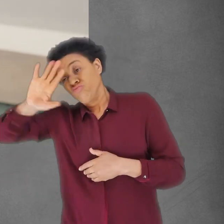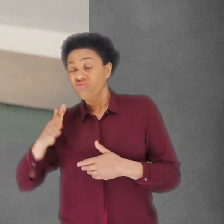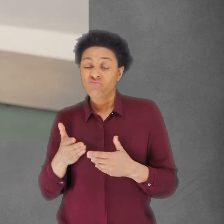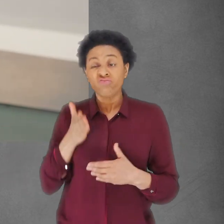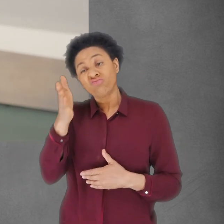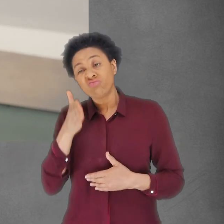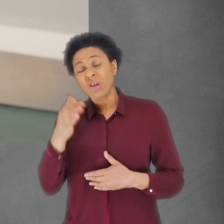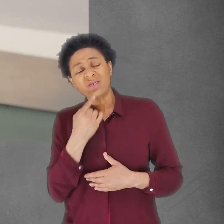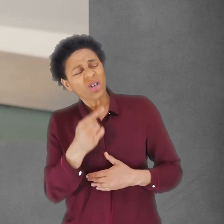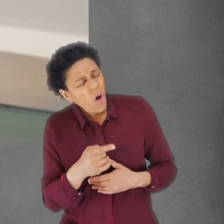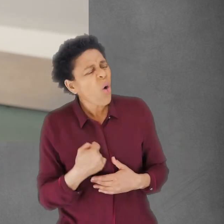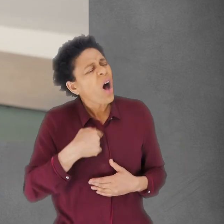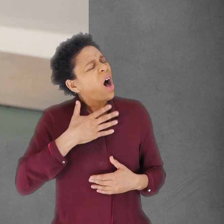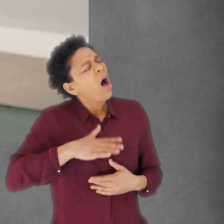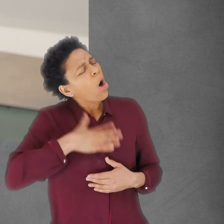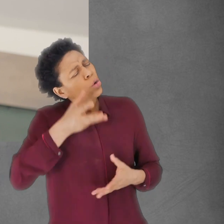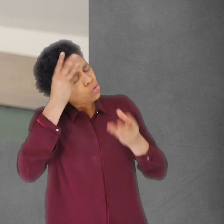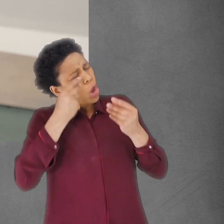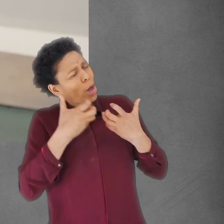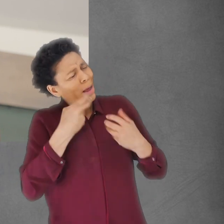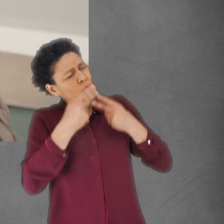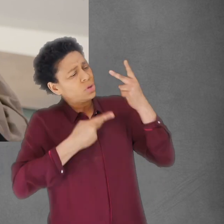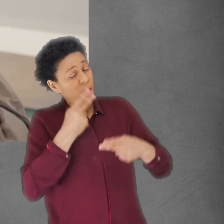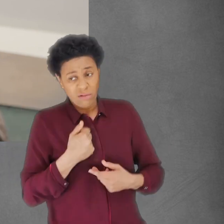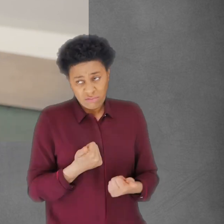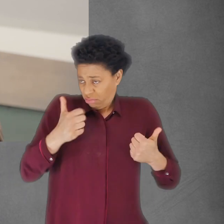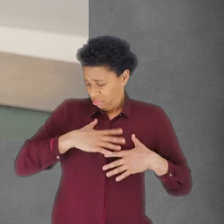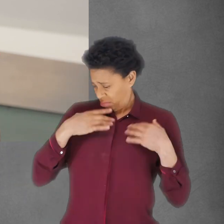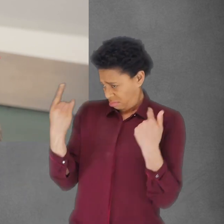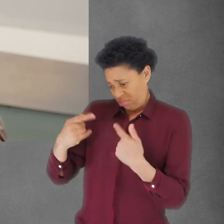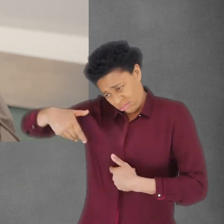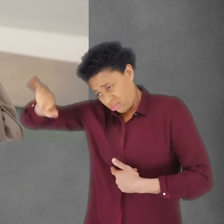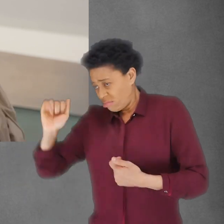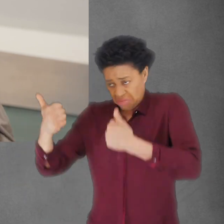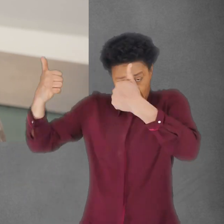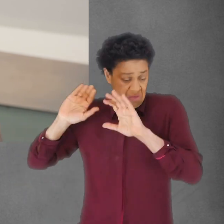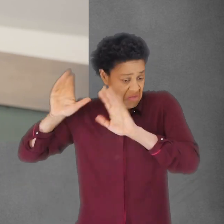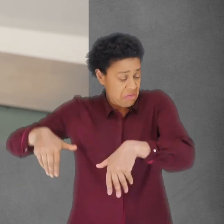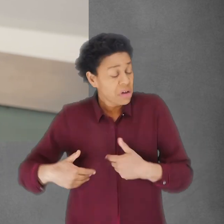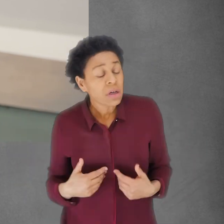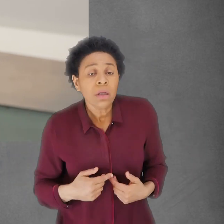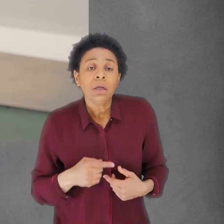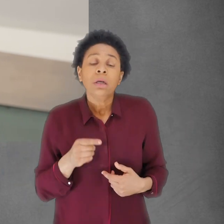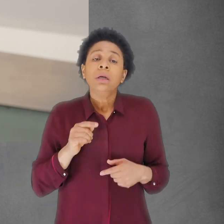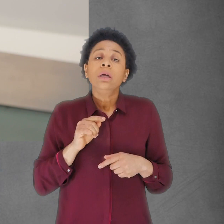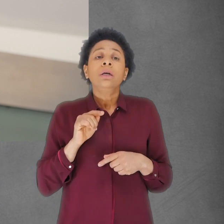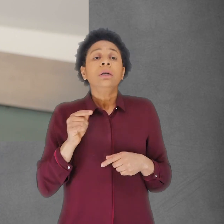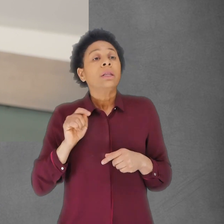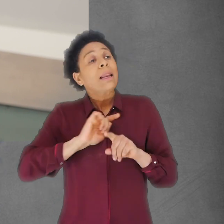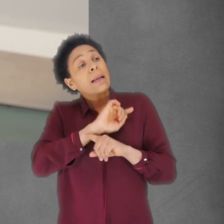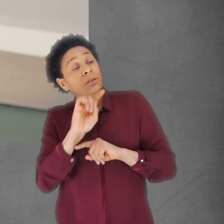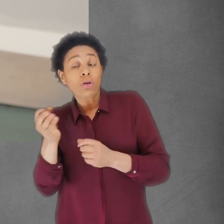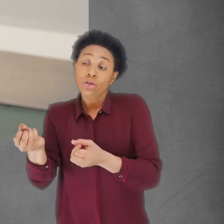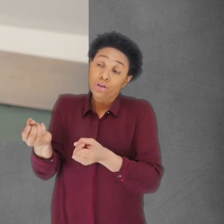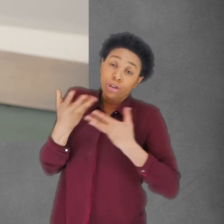she was taking, you know, these lessons, and she said, "Hey, I'm going to take singing lessons." I was like, "Oh, fine, that's great. Take singing lessons, have at